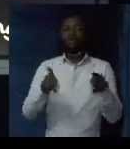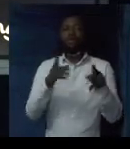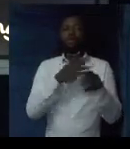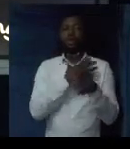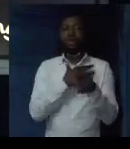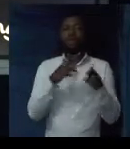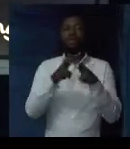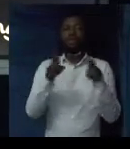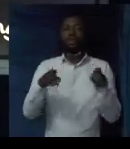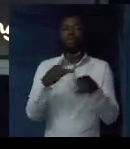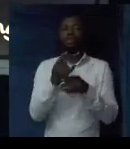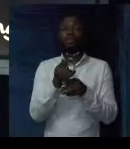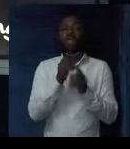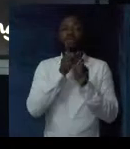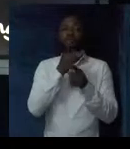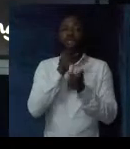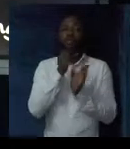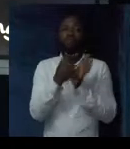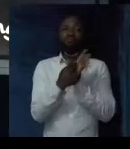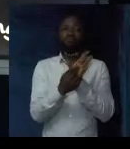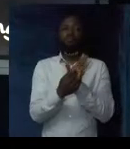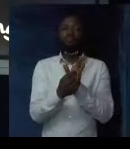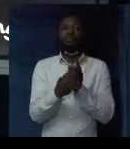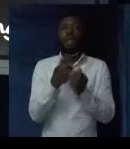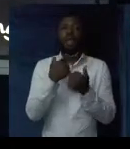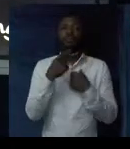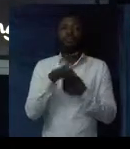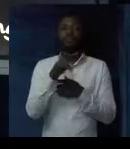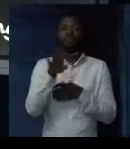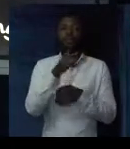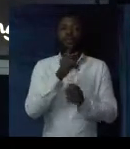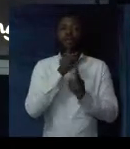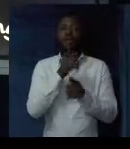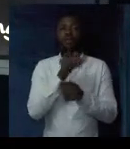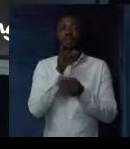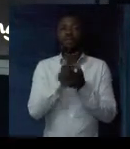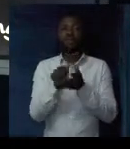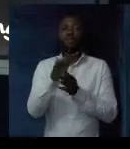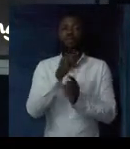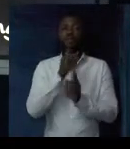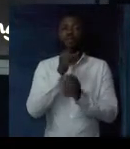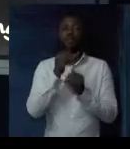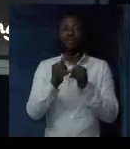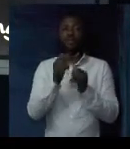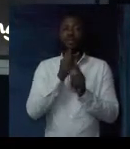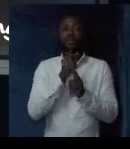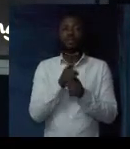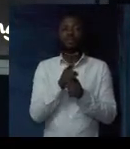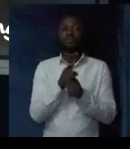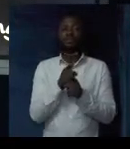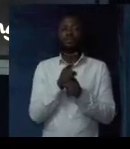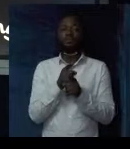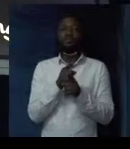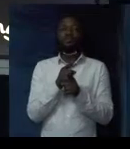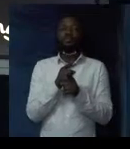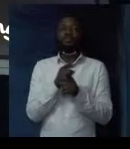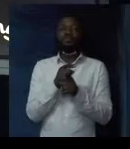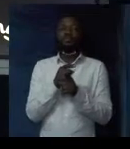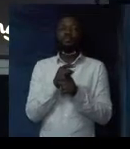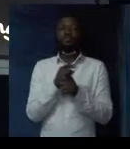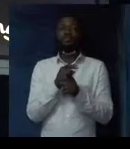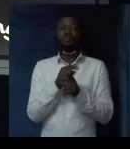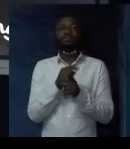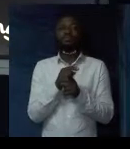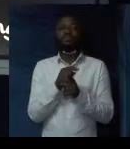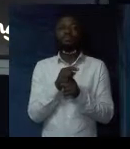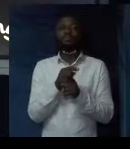and rectangles. The answer is obvious, but have you selected your answer? And is that your final answer? Is that